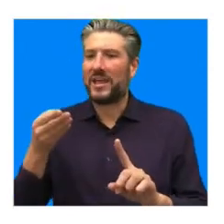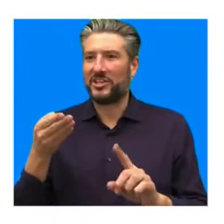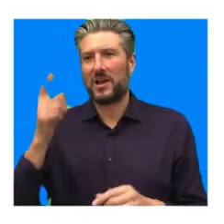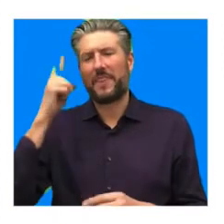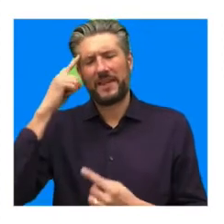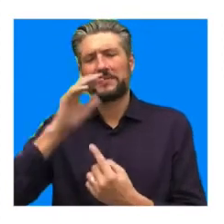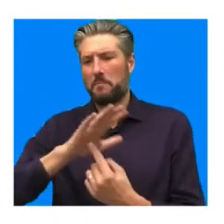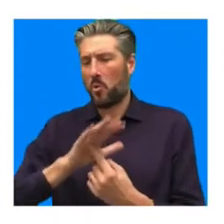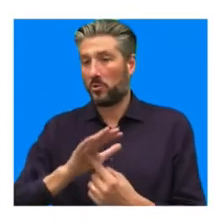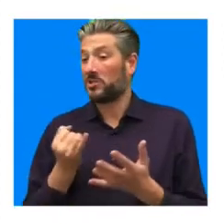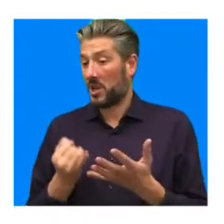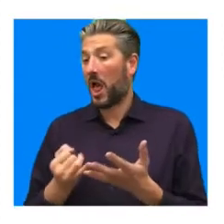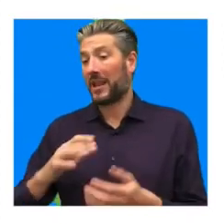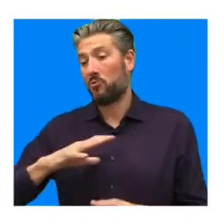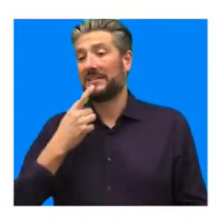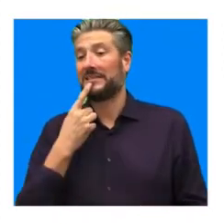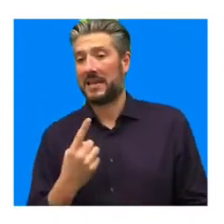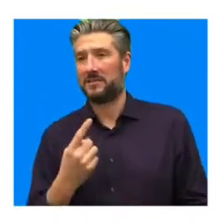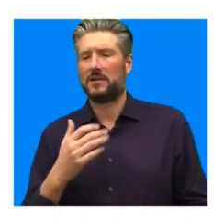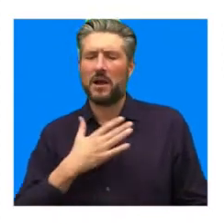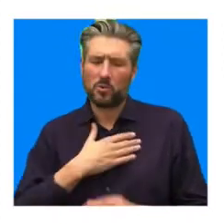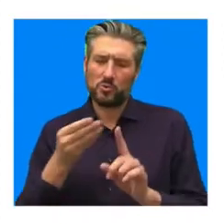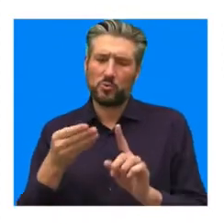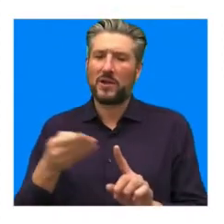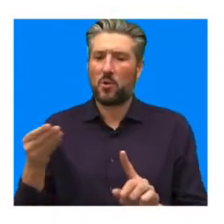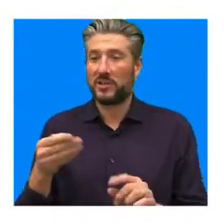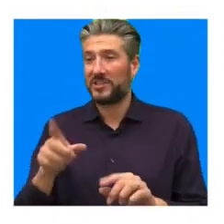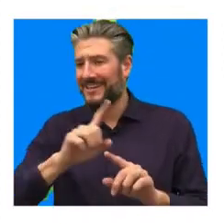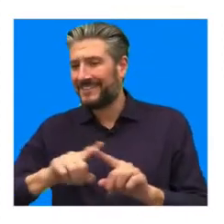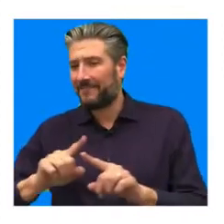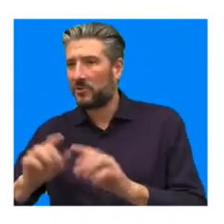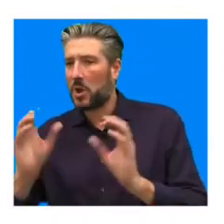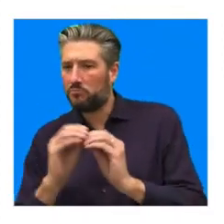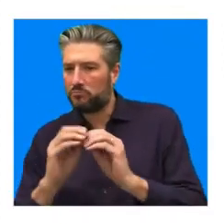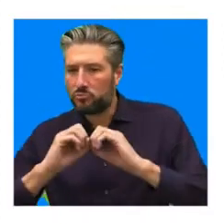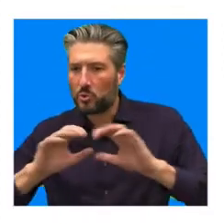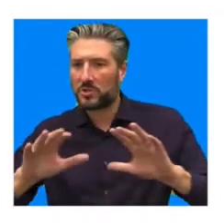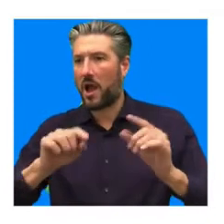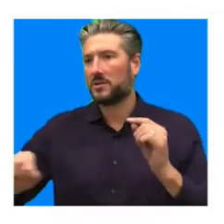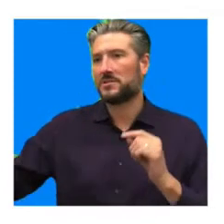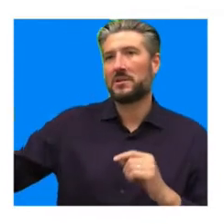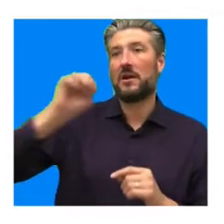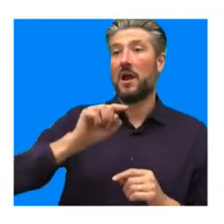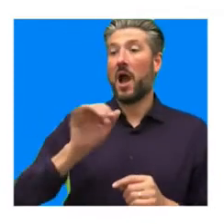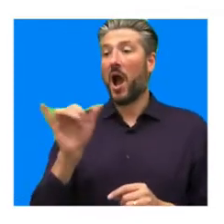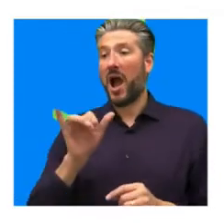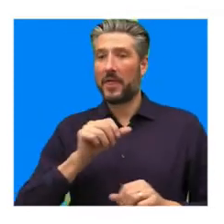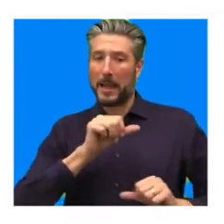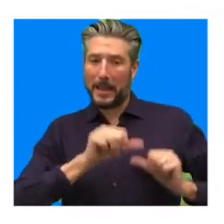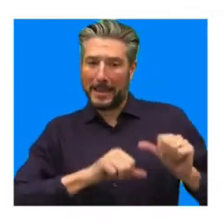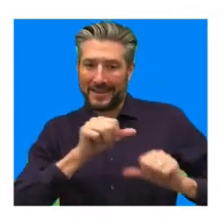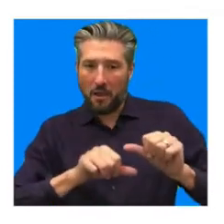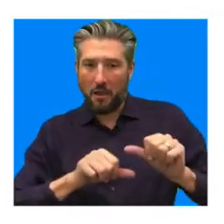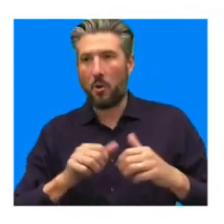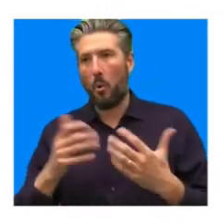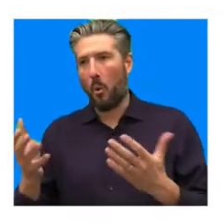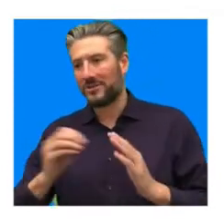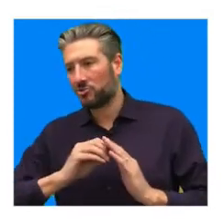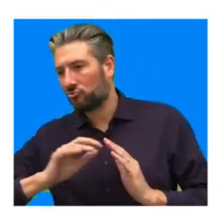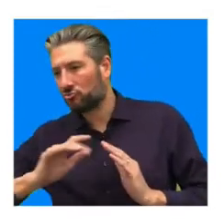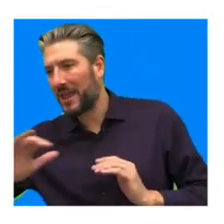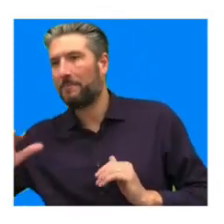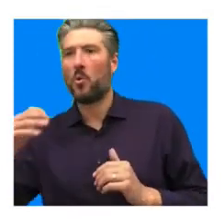I want to personally acknowledge the work that's been done by all the broadcasters out there, whether linear or on demand or streaming, who have put so